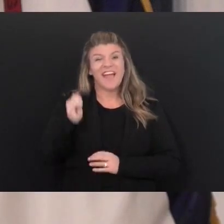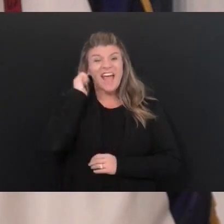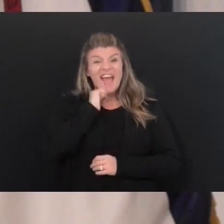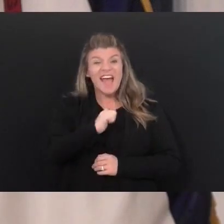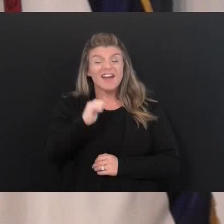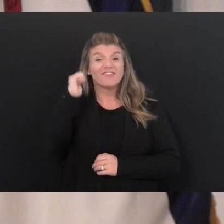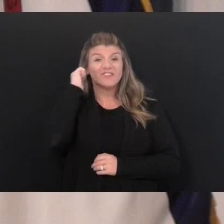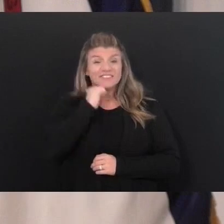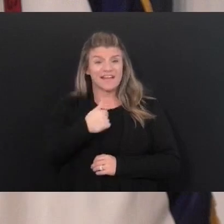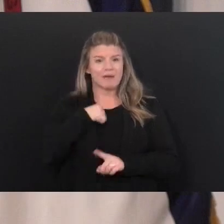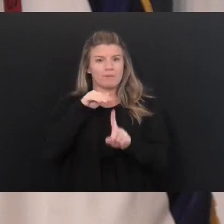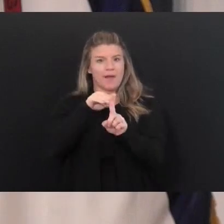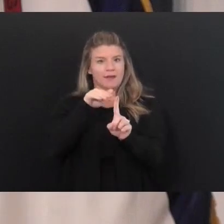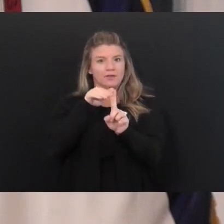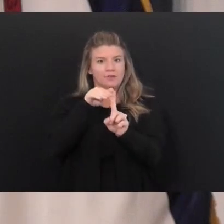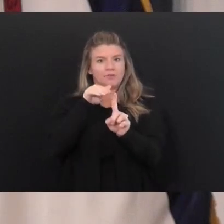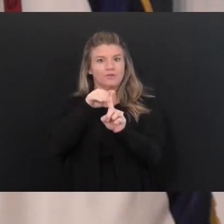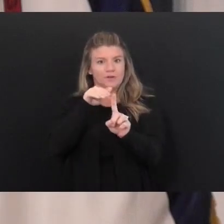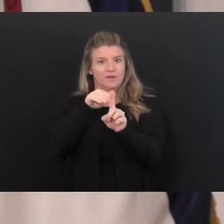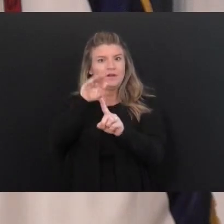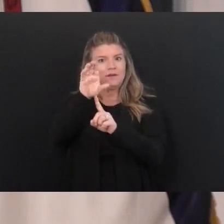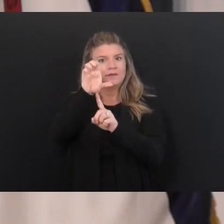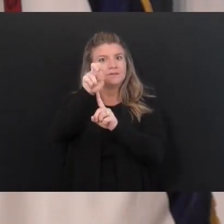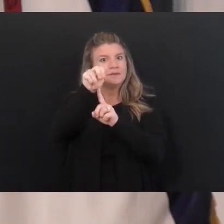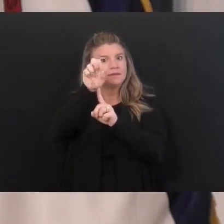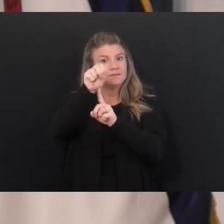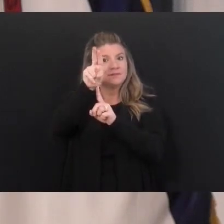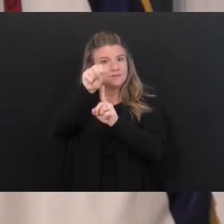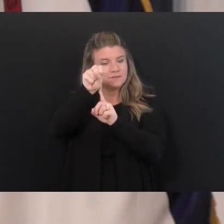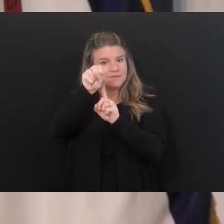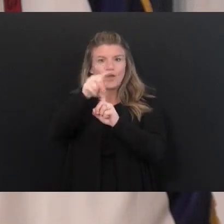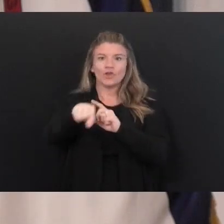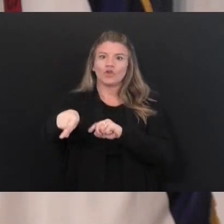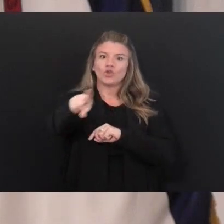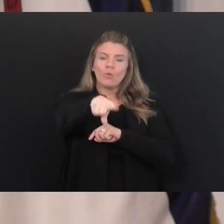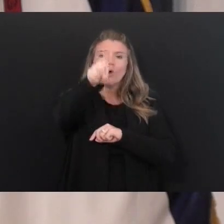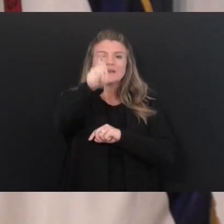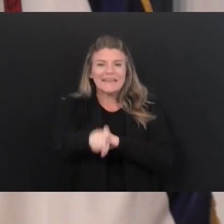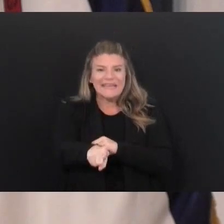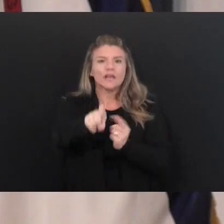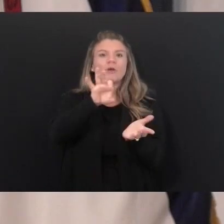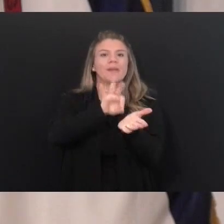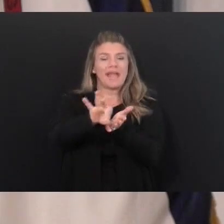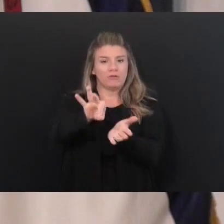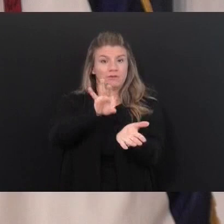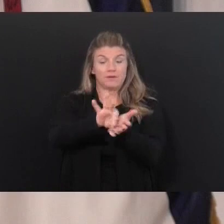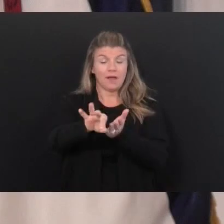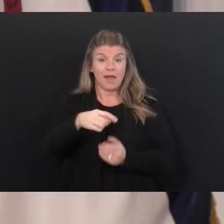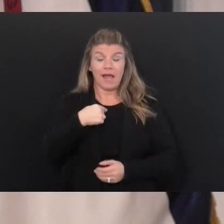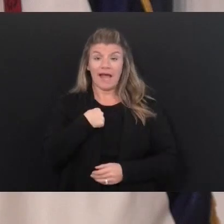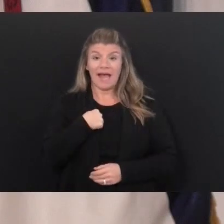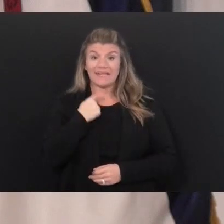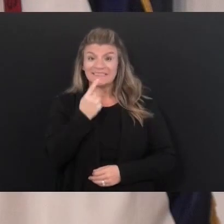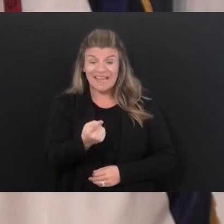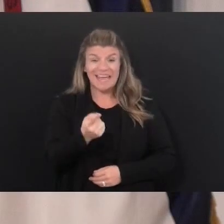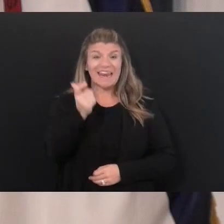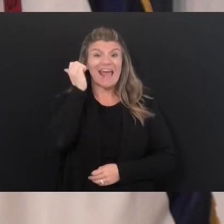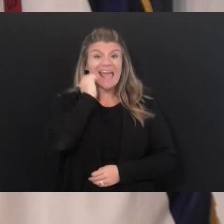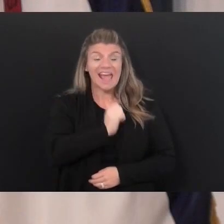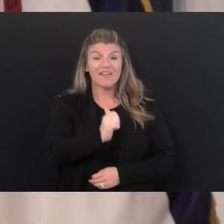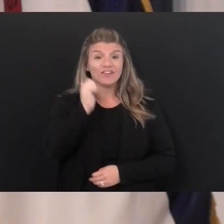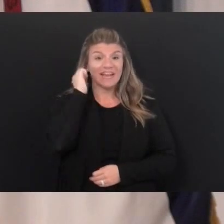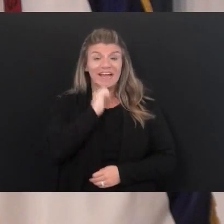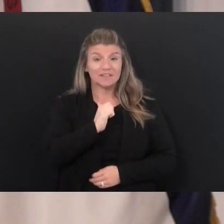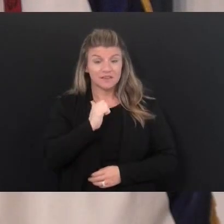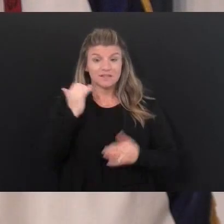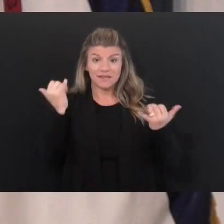West Virginia on our census. You hear me every day tell you that. We're running out